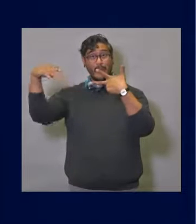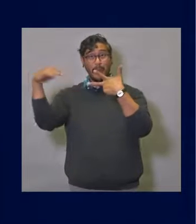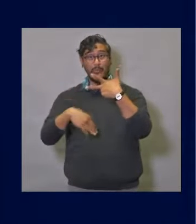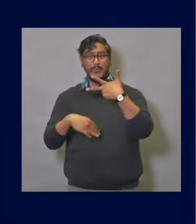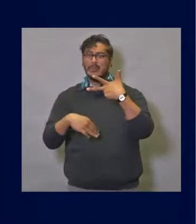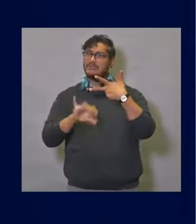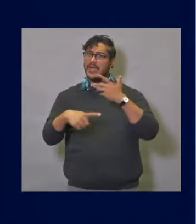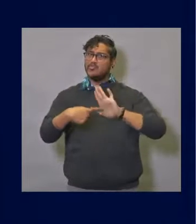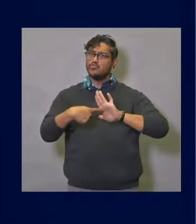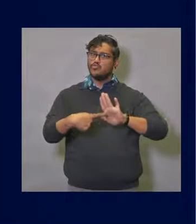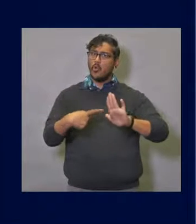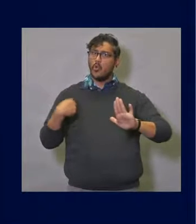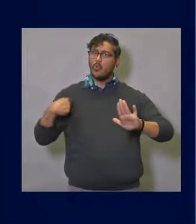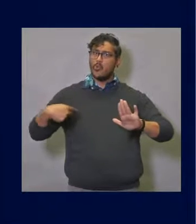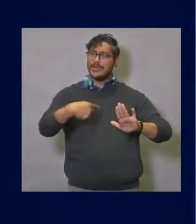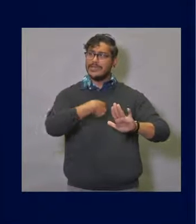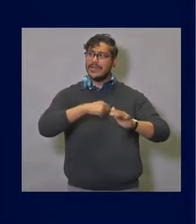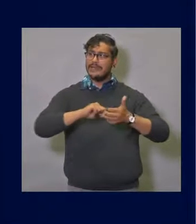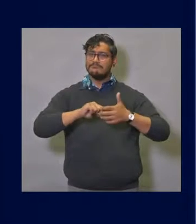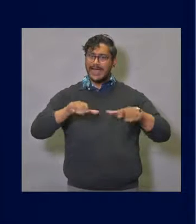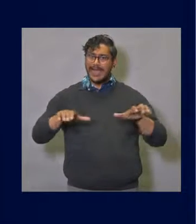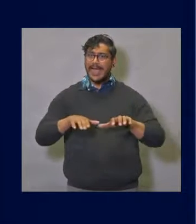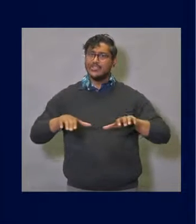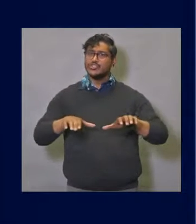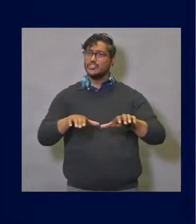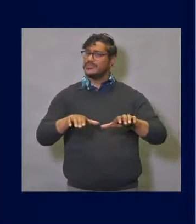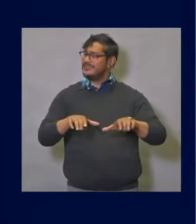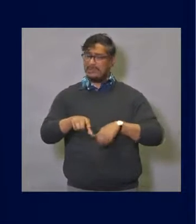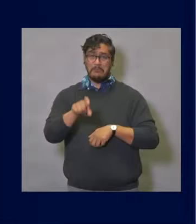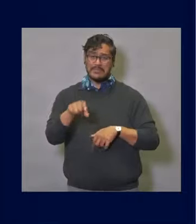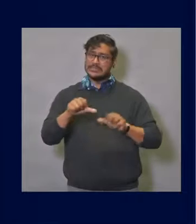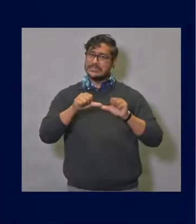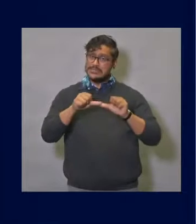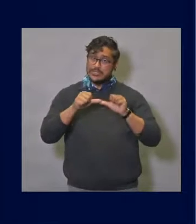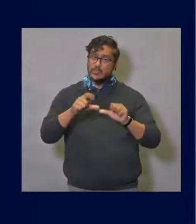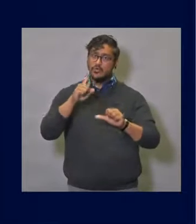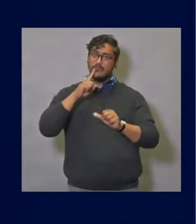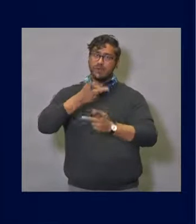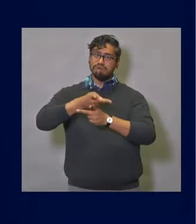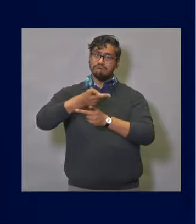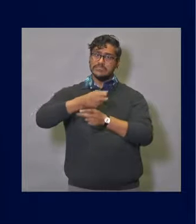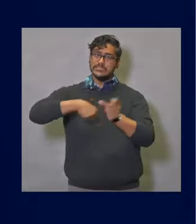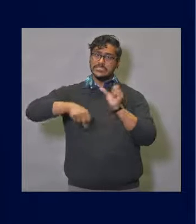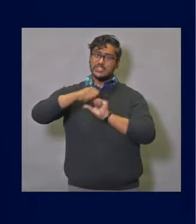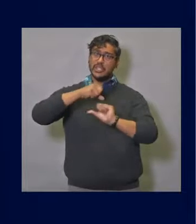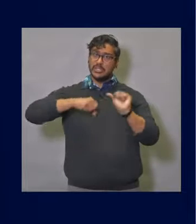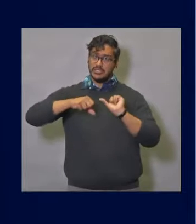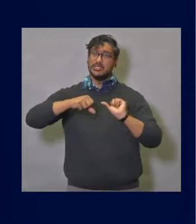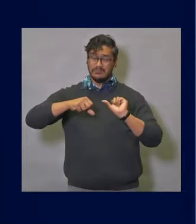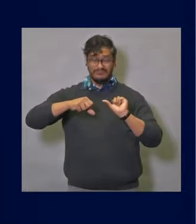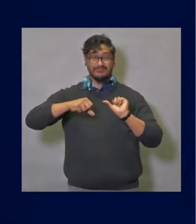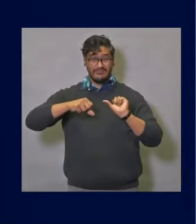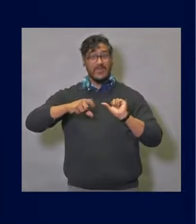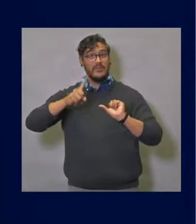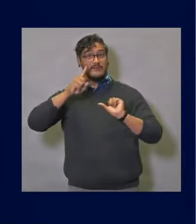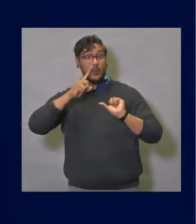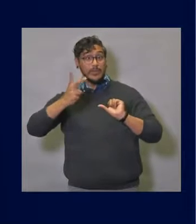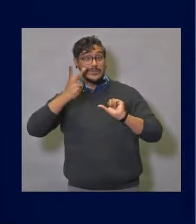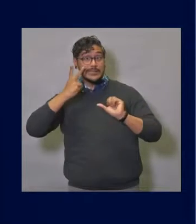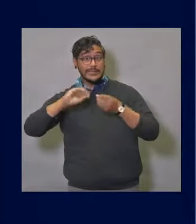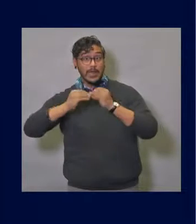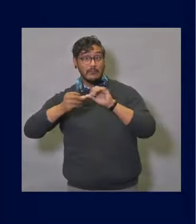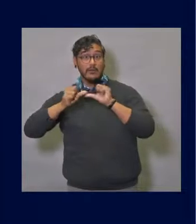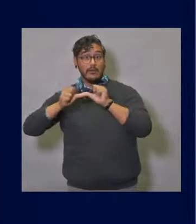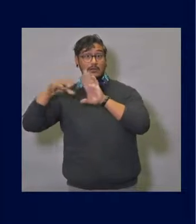weeks ago and that we need to continue to do to take care of each other in the upcoming weeks in order to continue to see falling